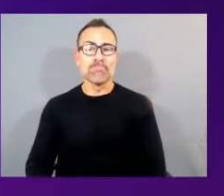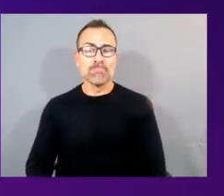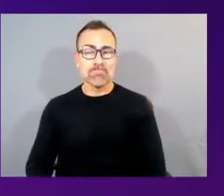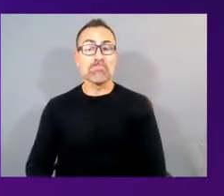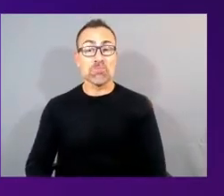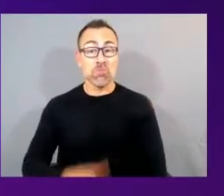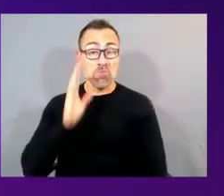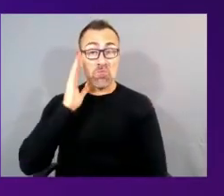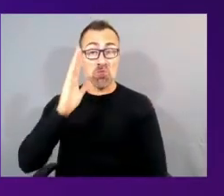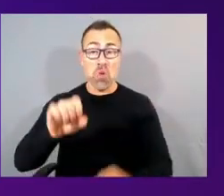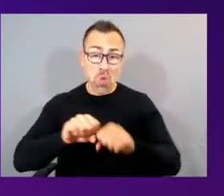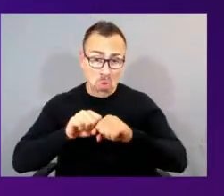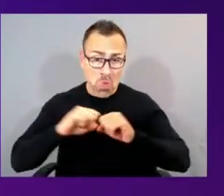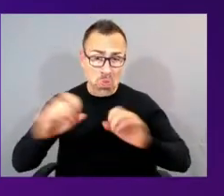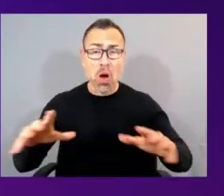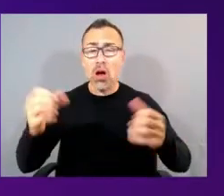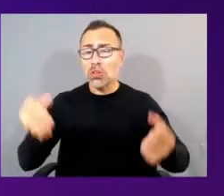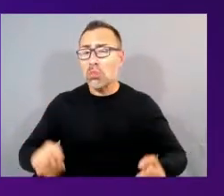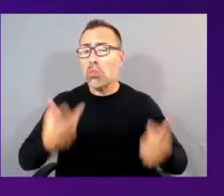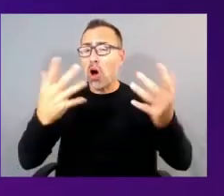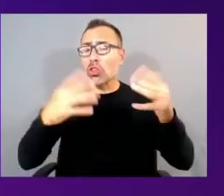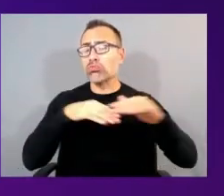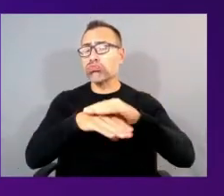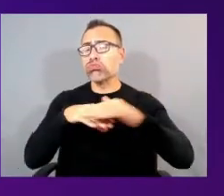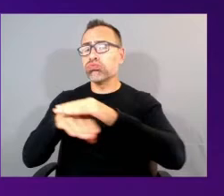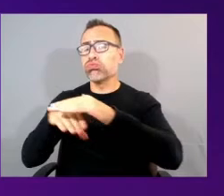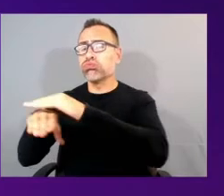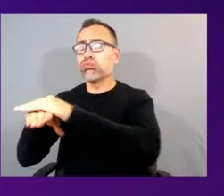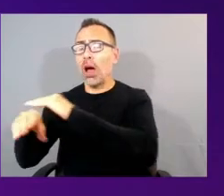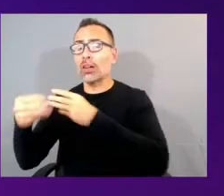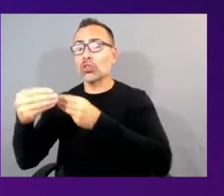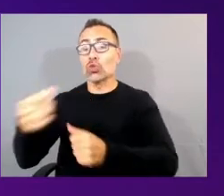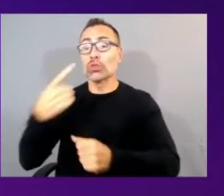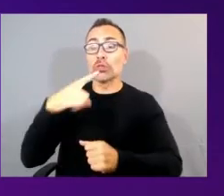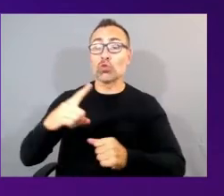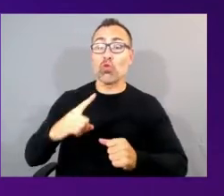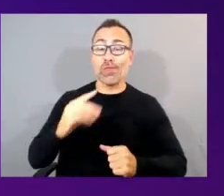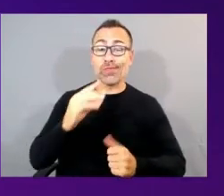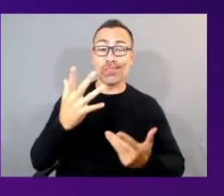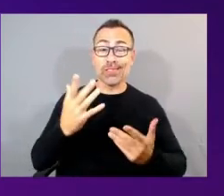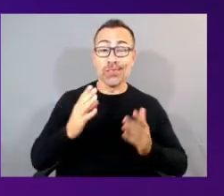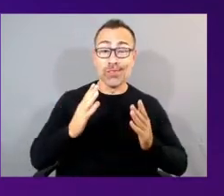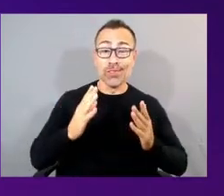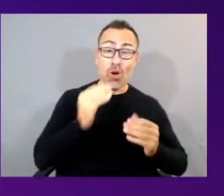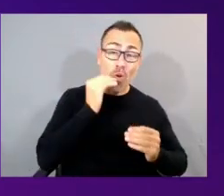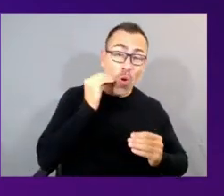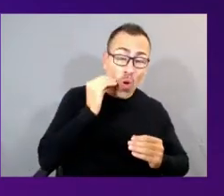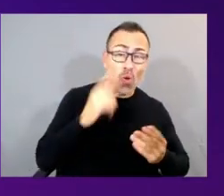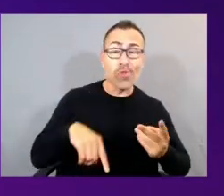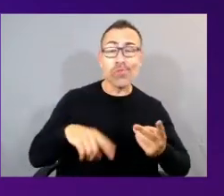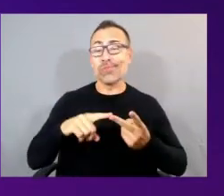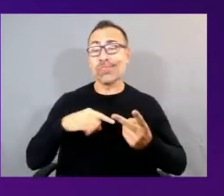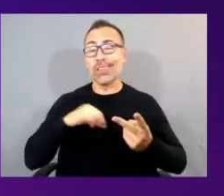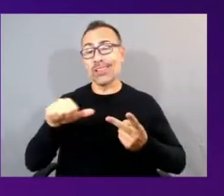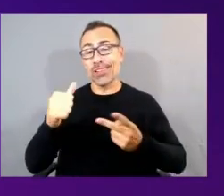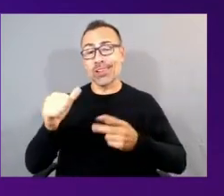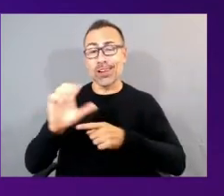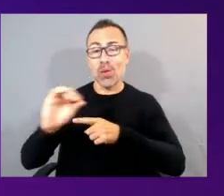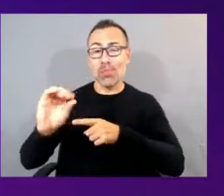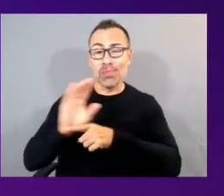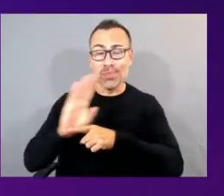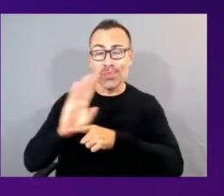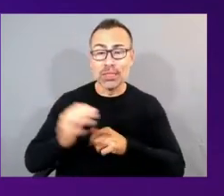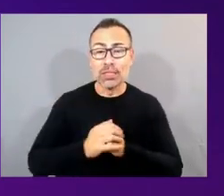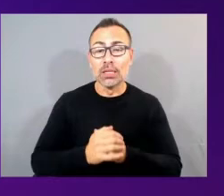for residential and commercial buildings. And there are a couple of technologies that we are very interested in. One is